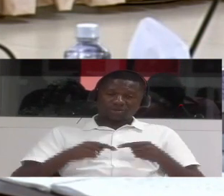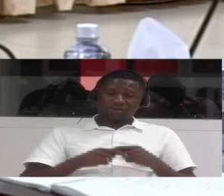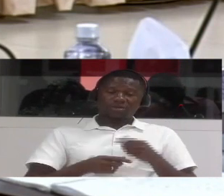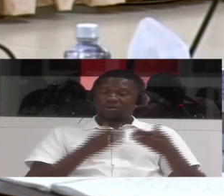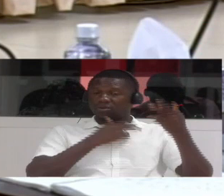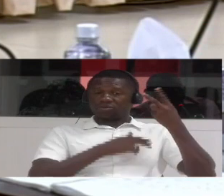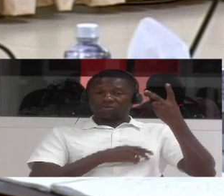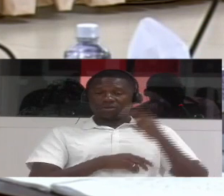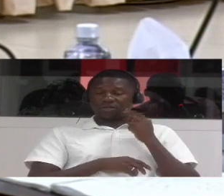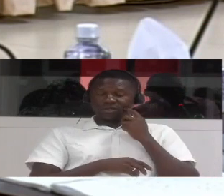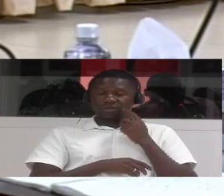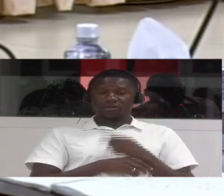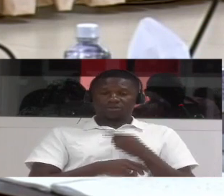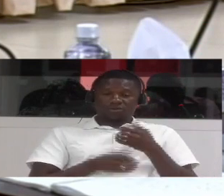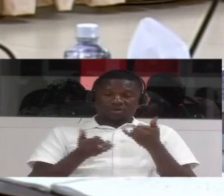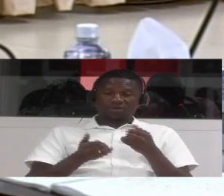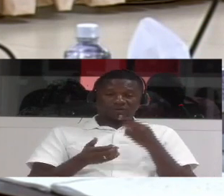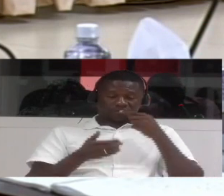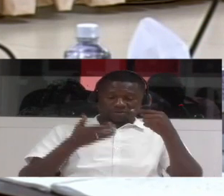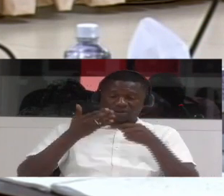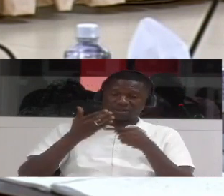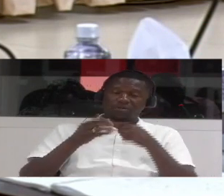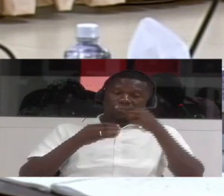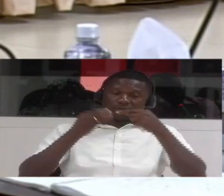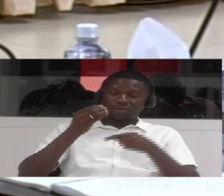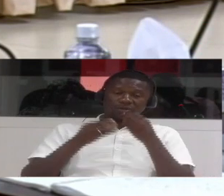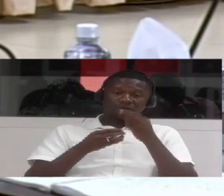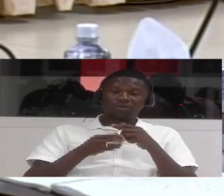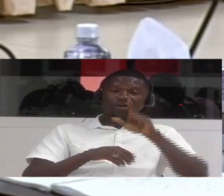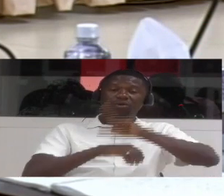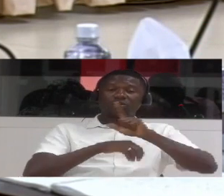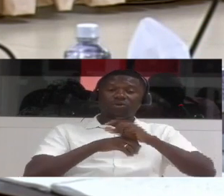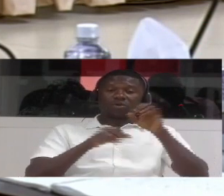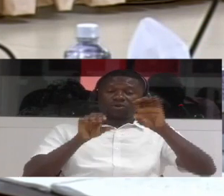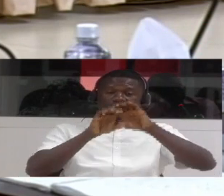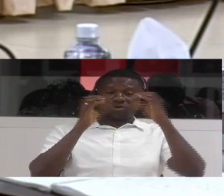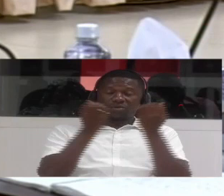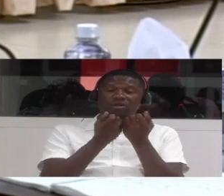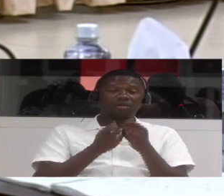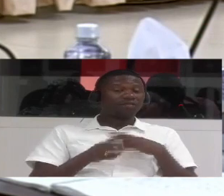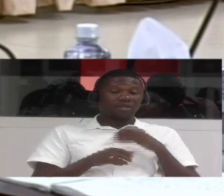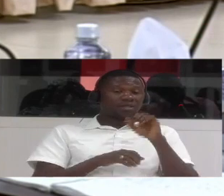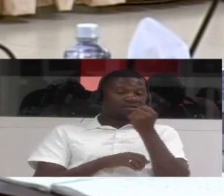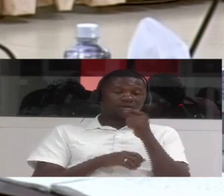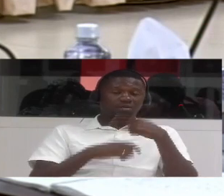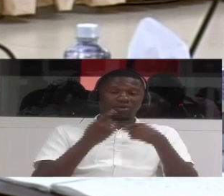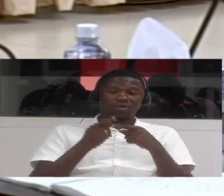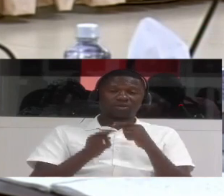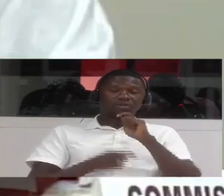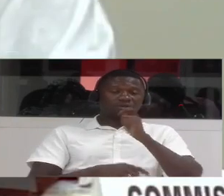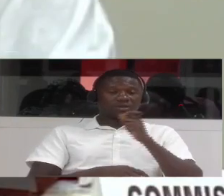You have just mentioned that even the local community are critical about journalists.